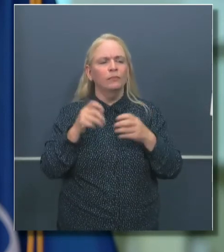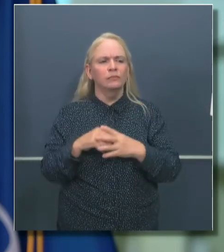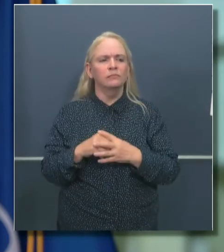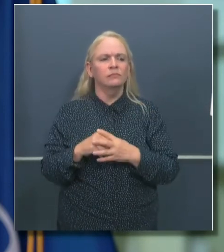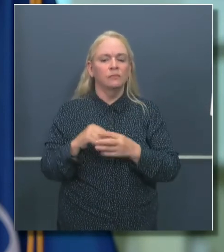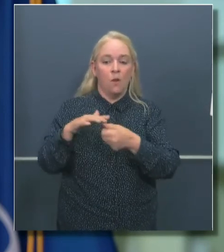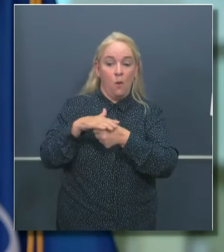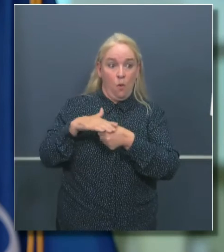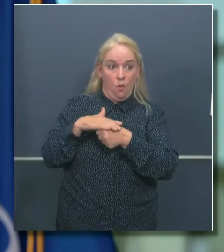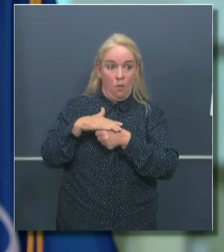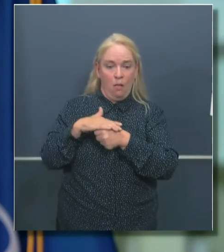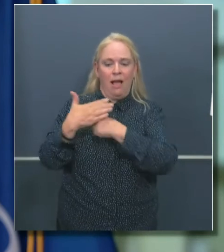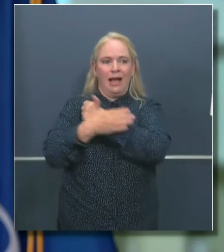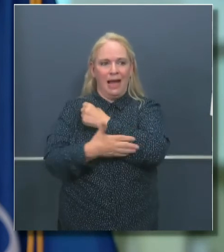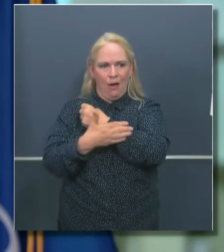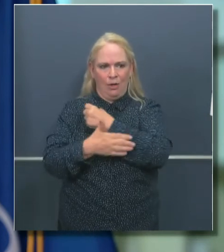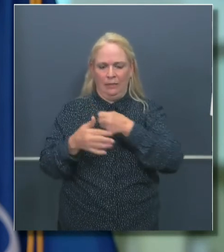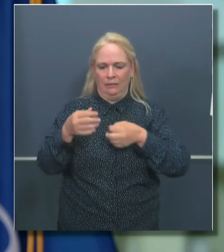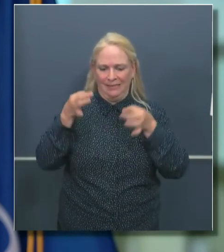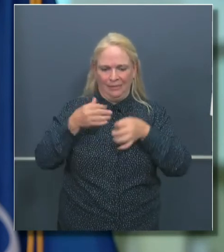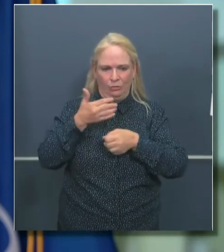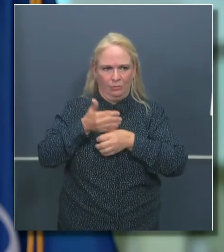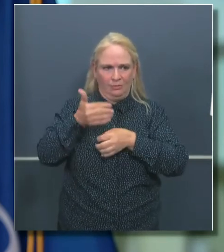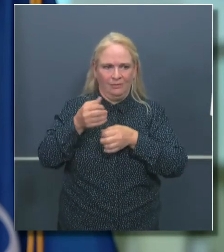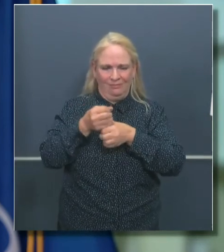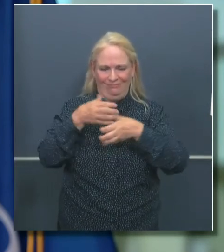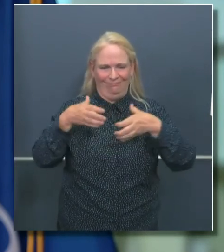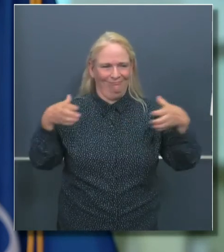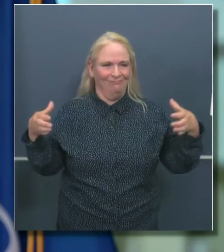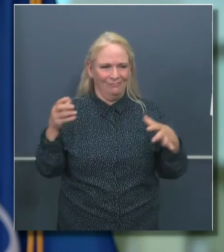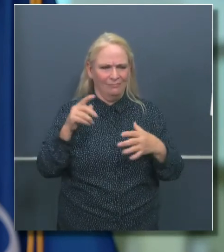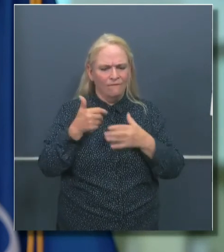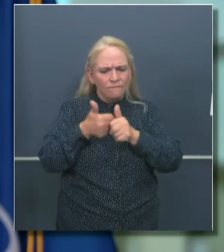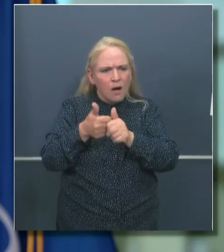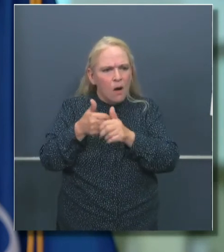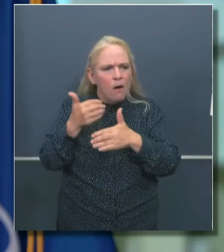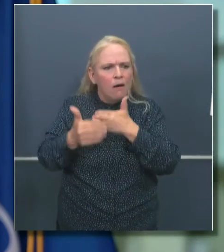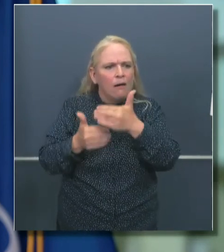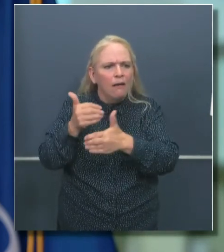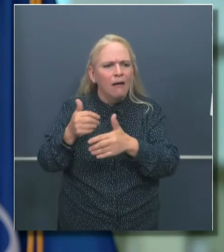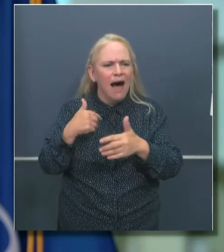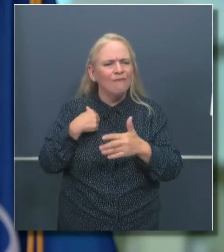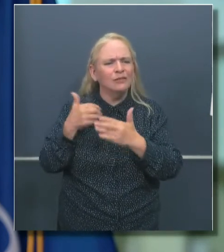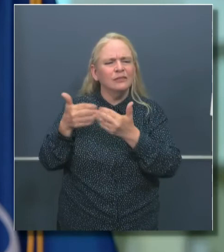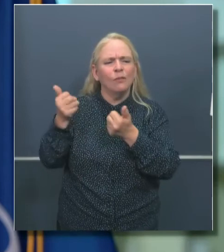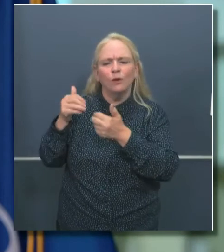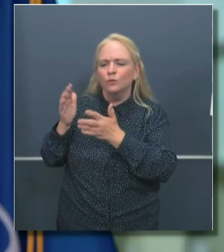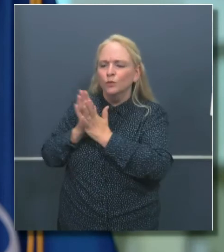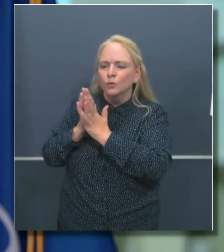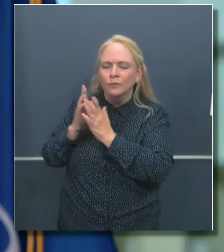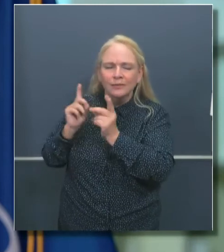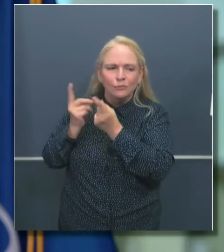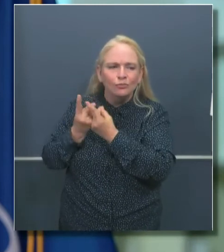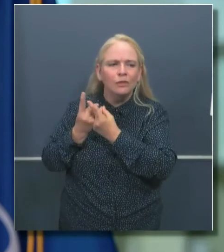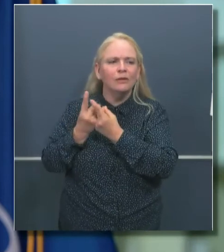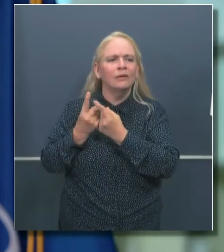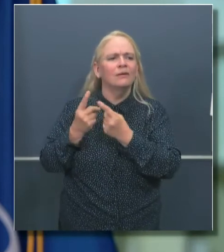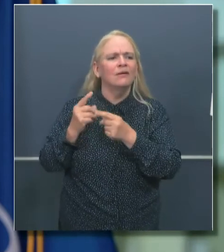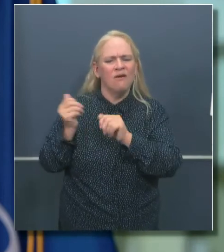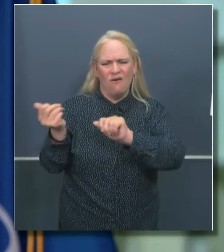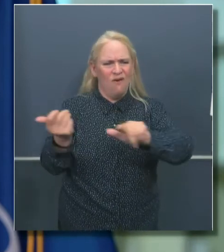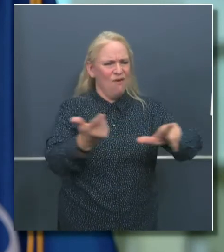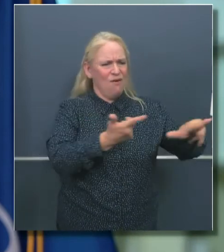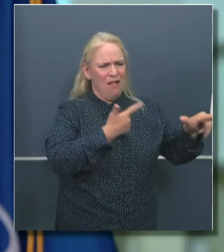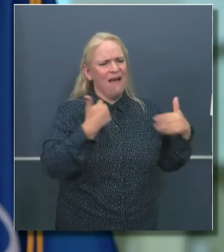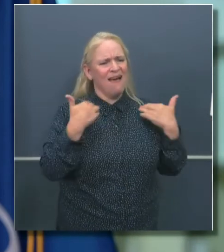California has over 1,000 school districts, independently elected school boards. It has enforcement mechanisms that exist and